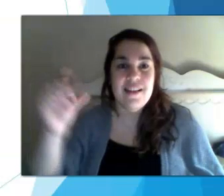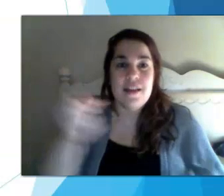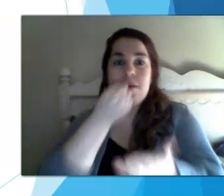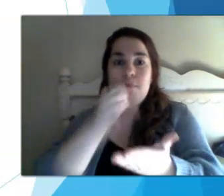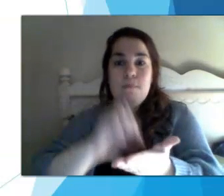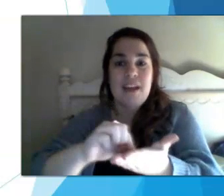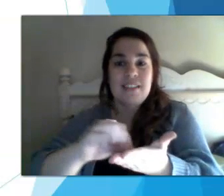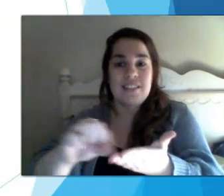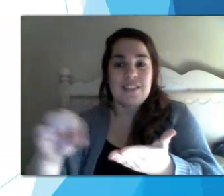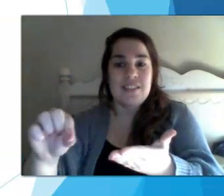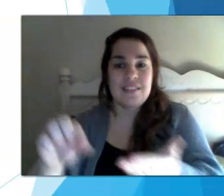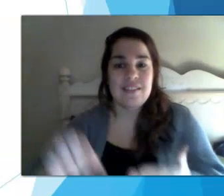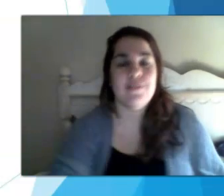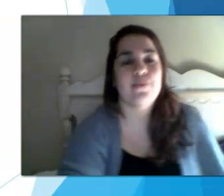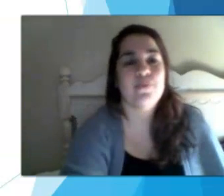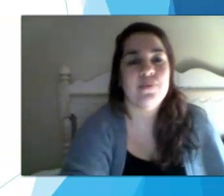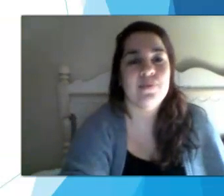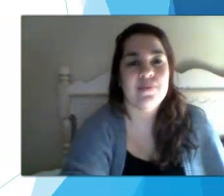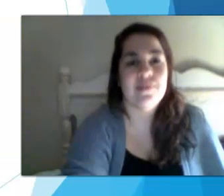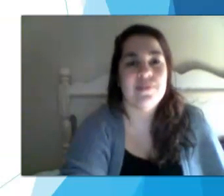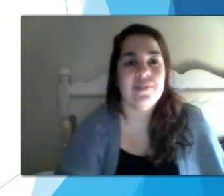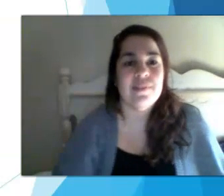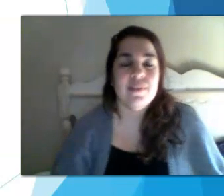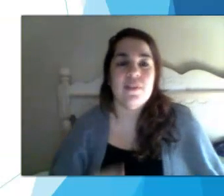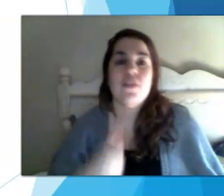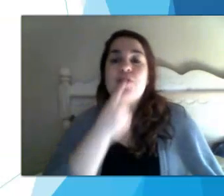Pencil. Pencil.